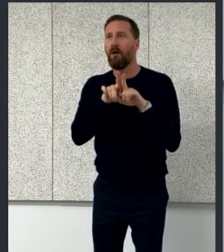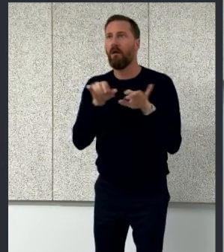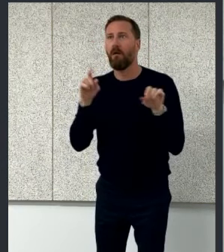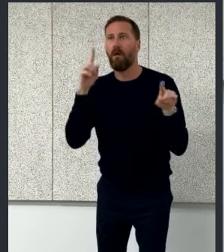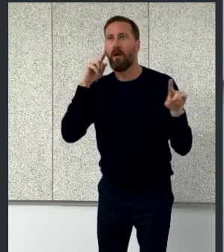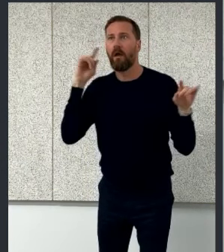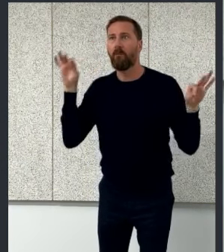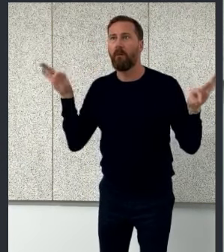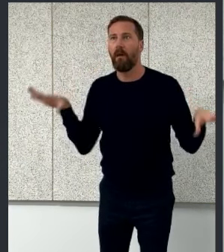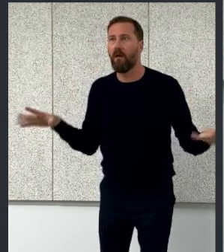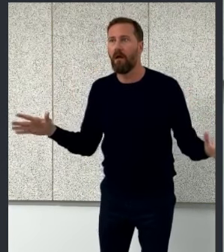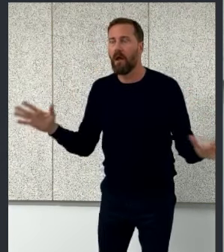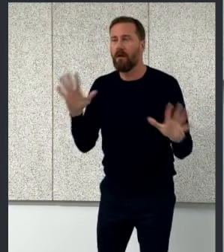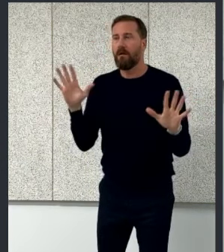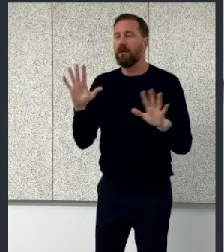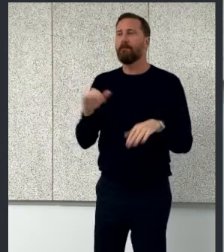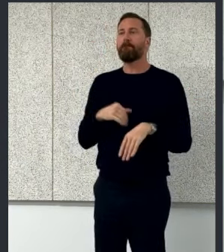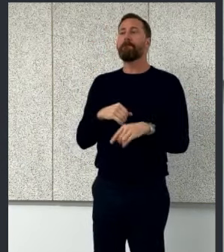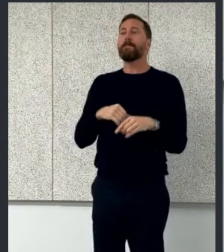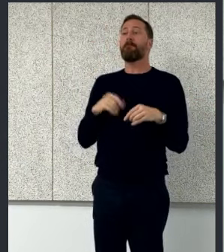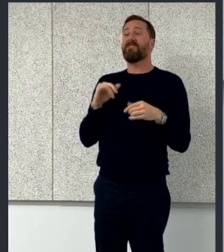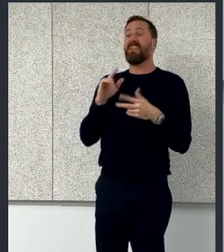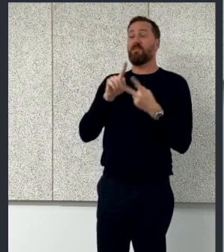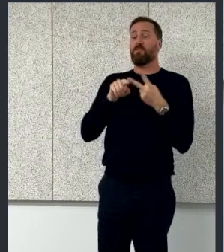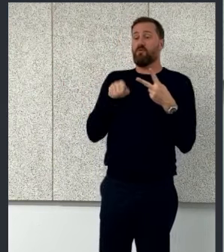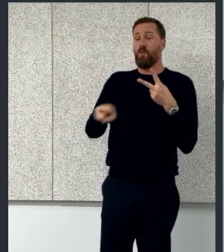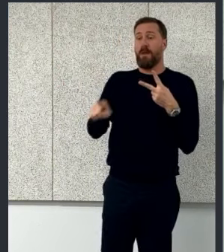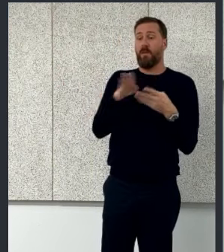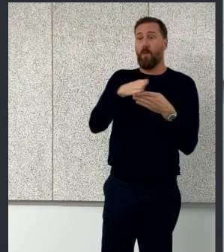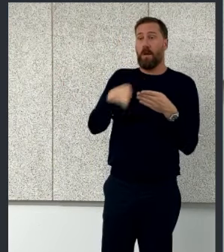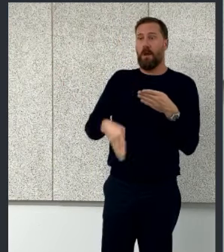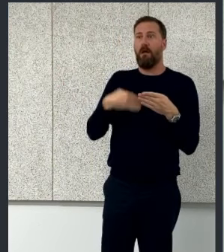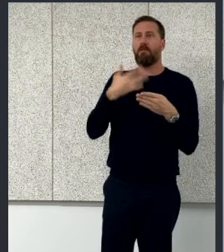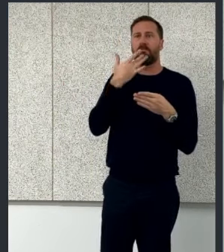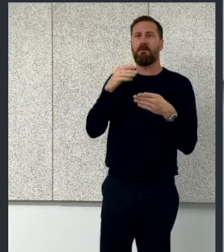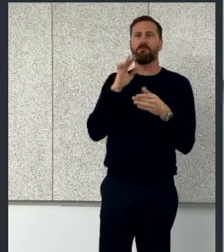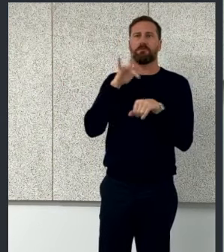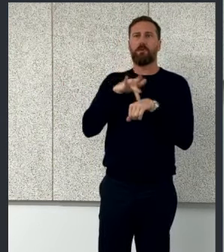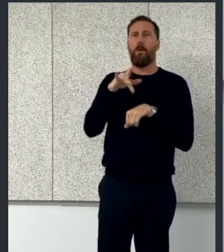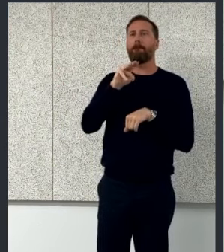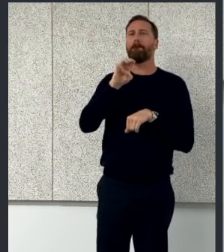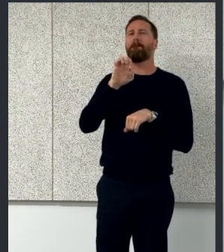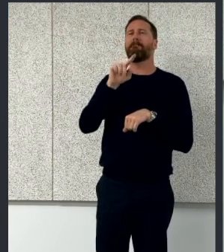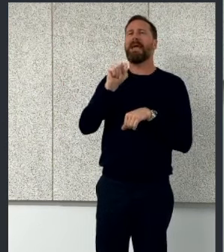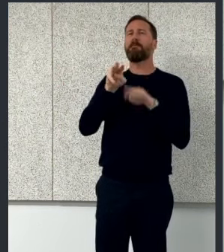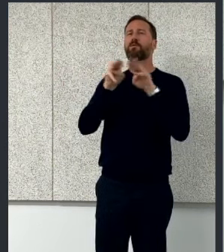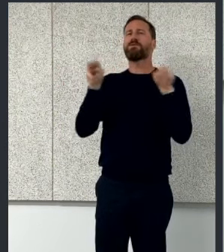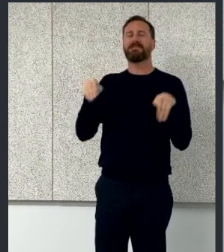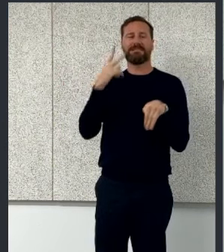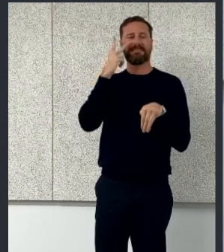And then over the weekend, I was lucky enough to go to the Met to see New York City Children's Theater,